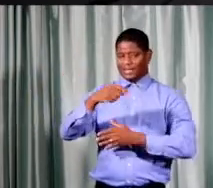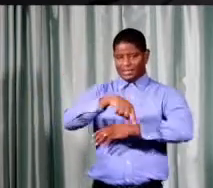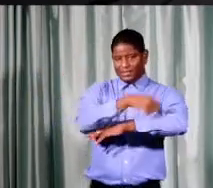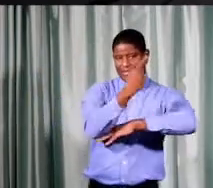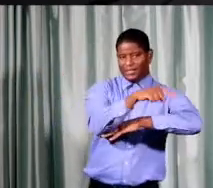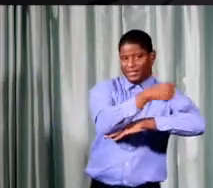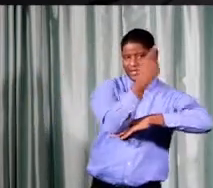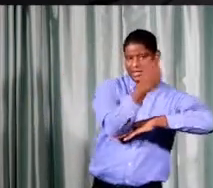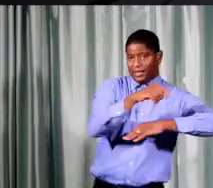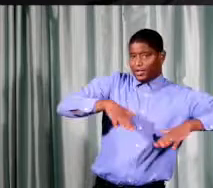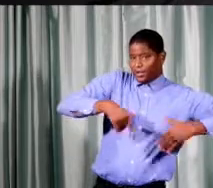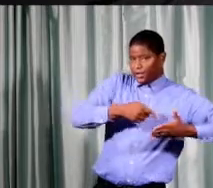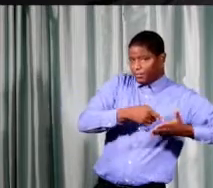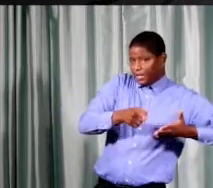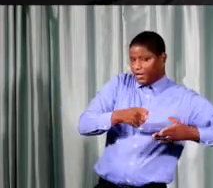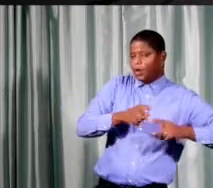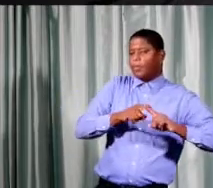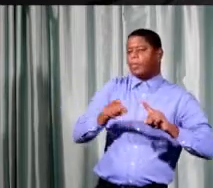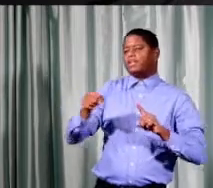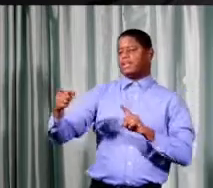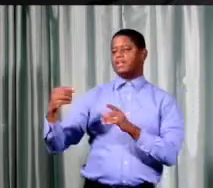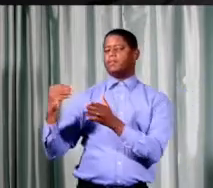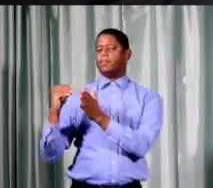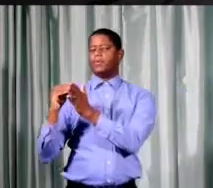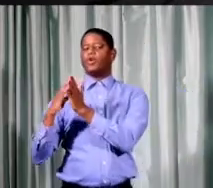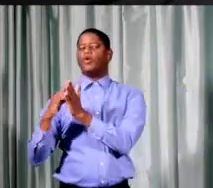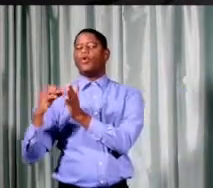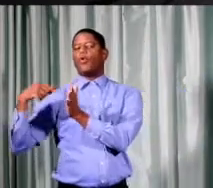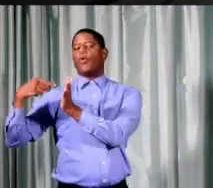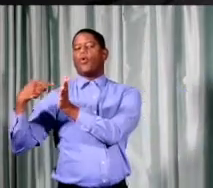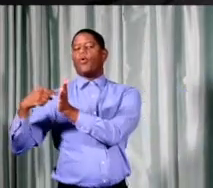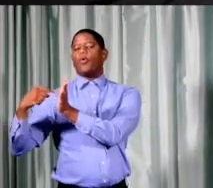of credit, credit sales, etc.